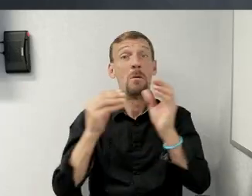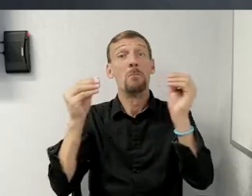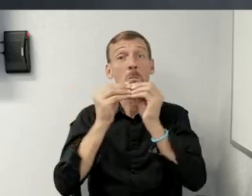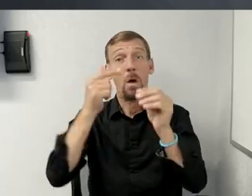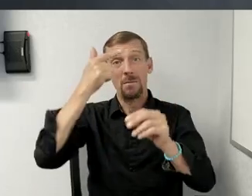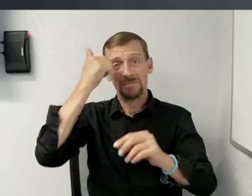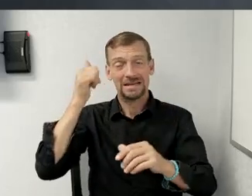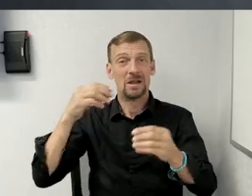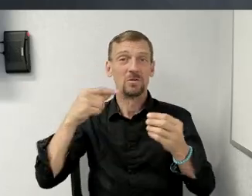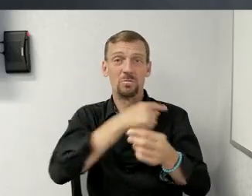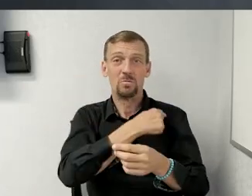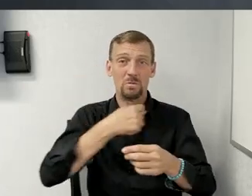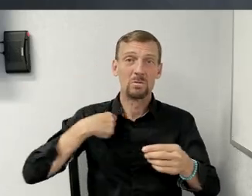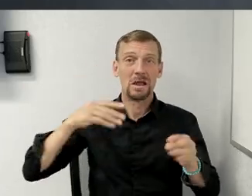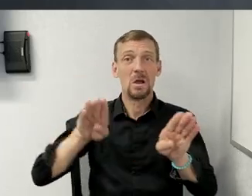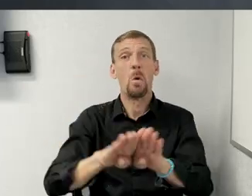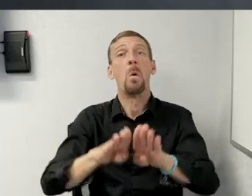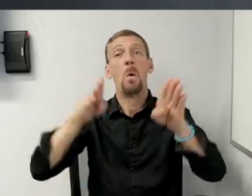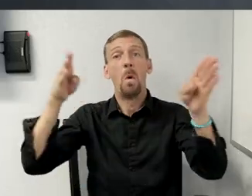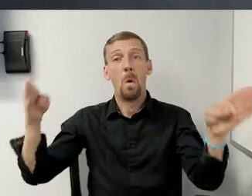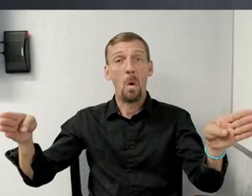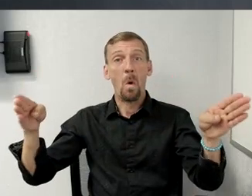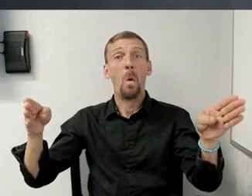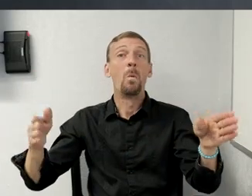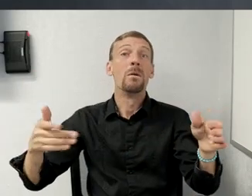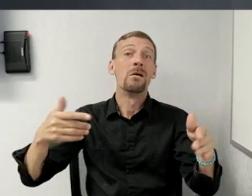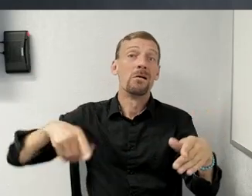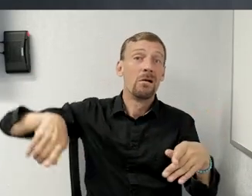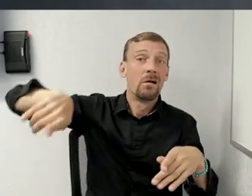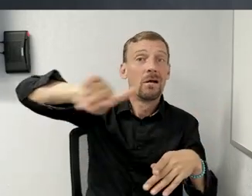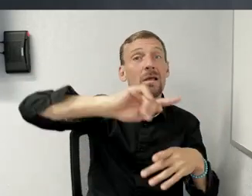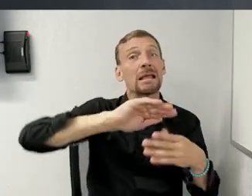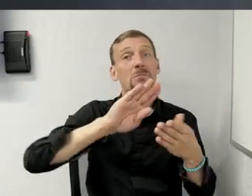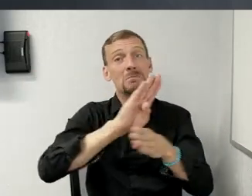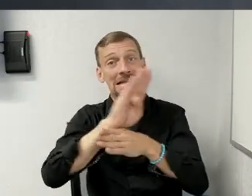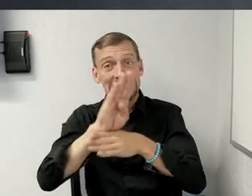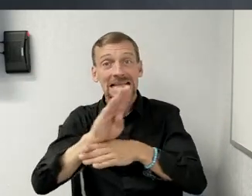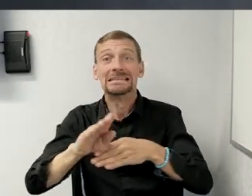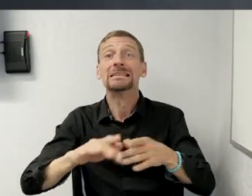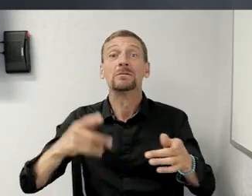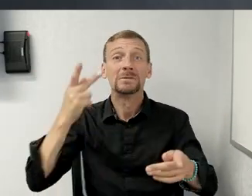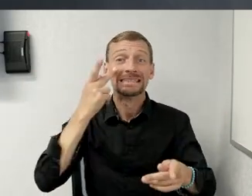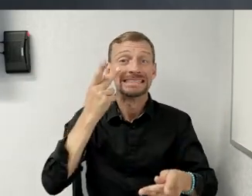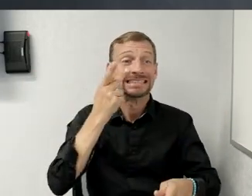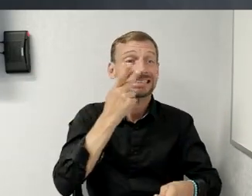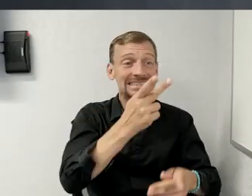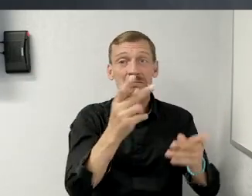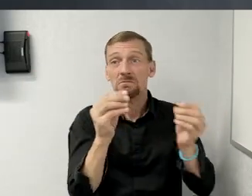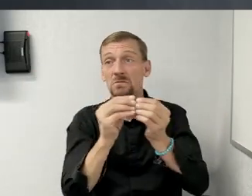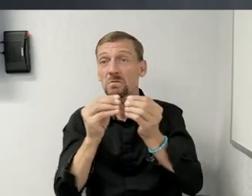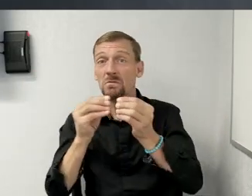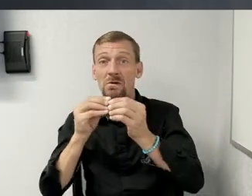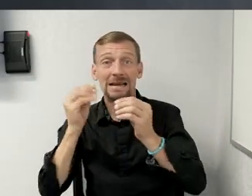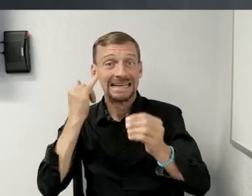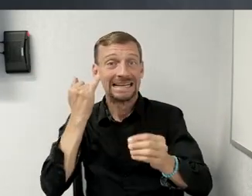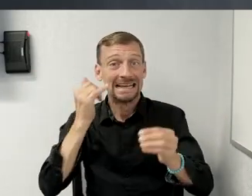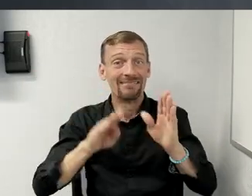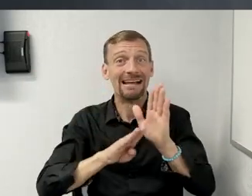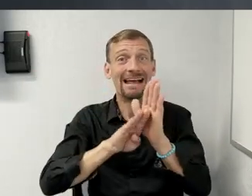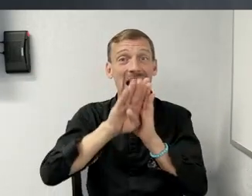up of the stay-at-home, shelters, and we start opening up businesses, then we're quite prepared